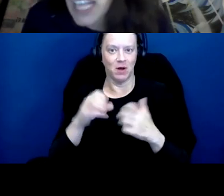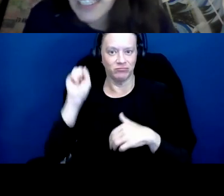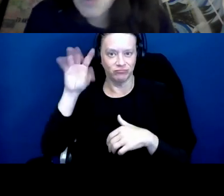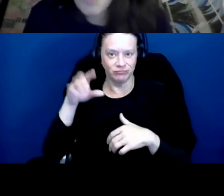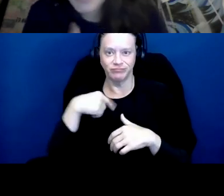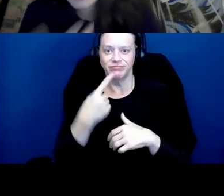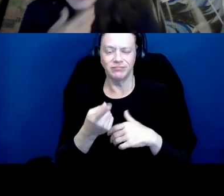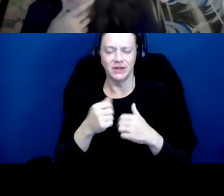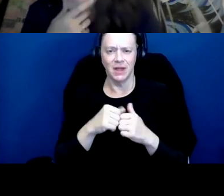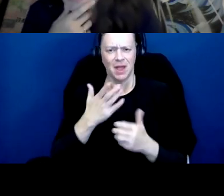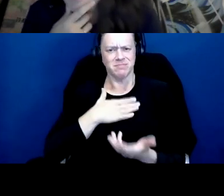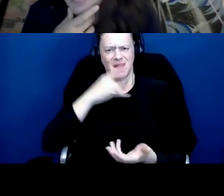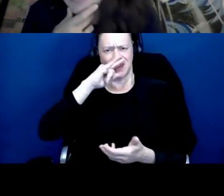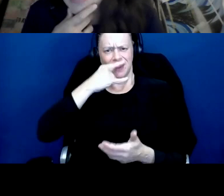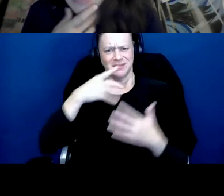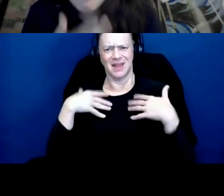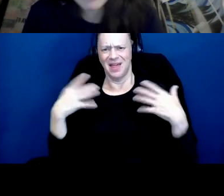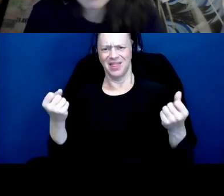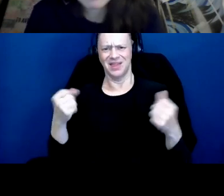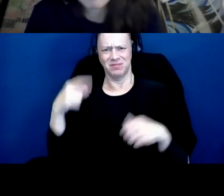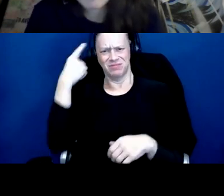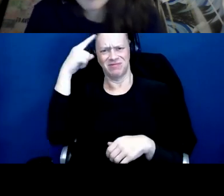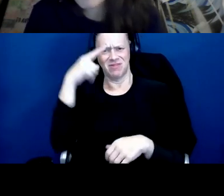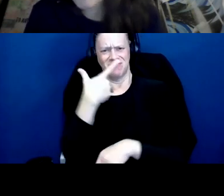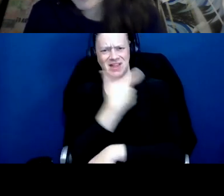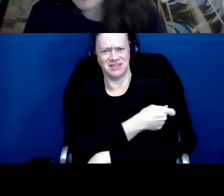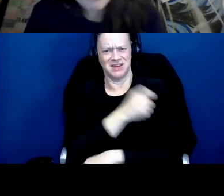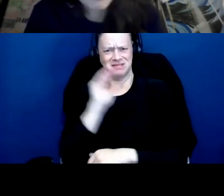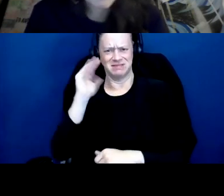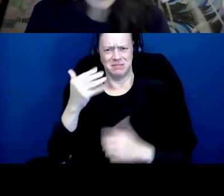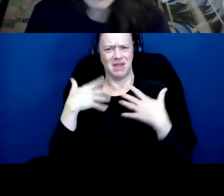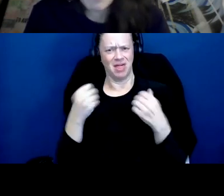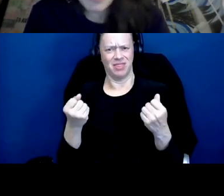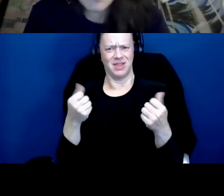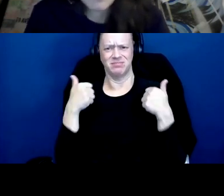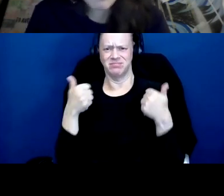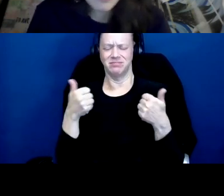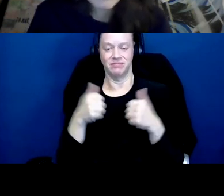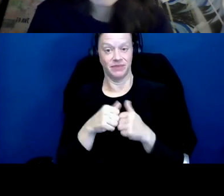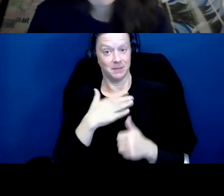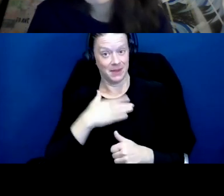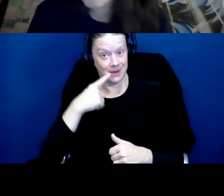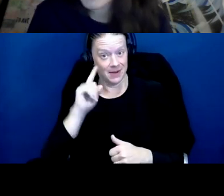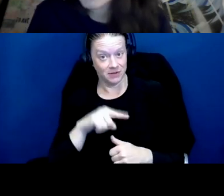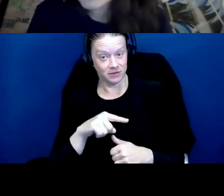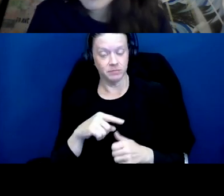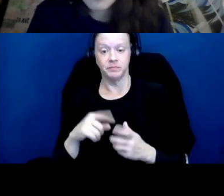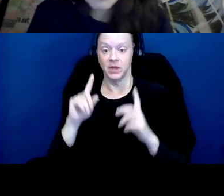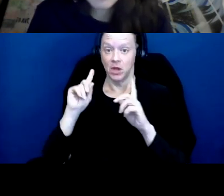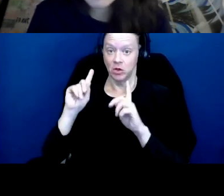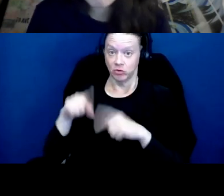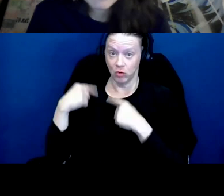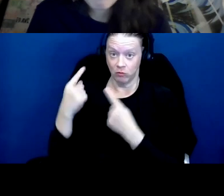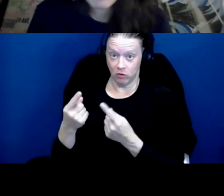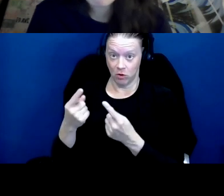is healthy. Why should I get my kid vaccinated if they're healthy? Well, here's my answer. So far,